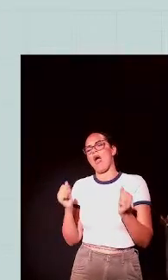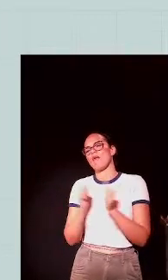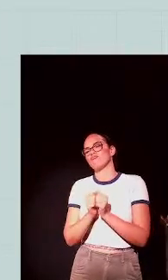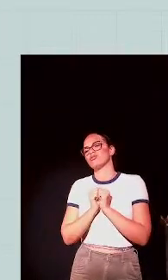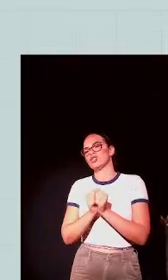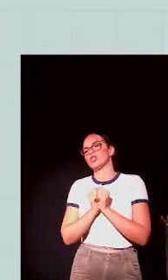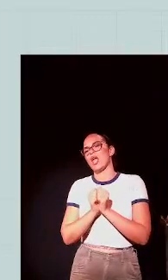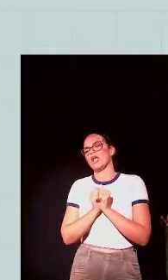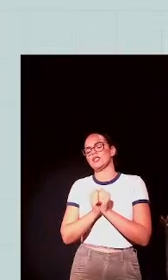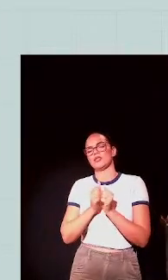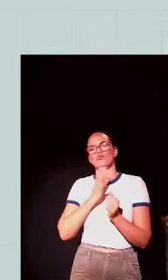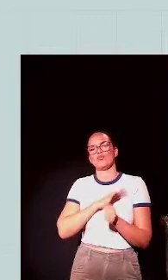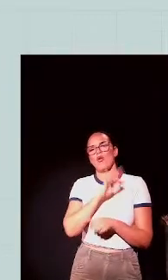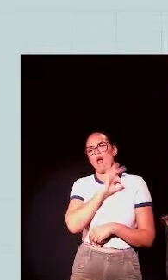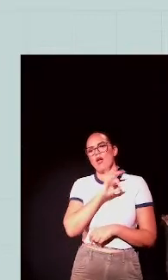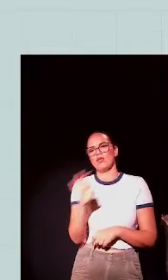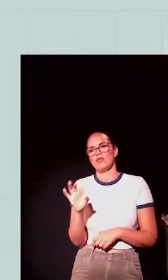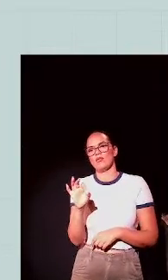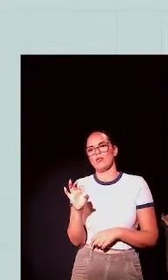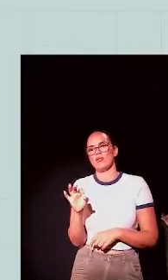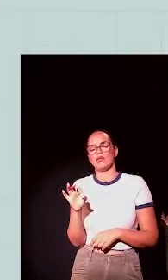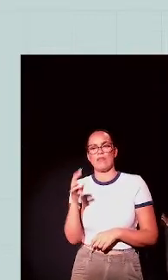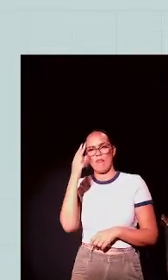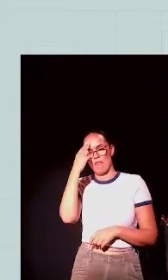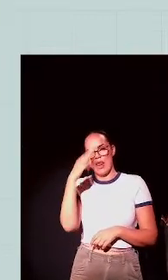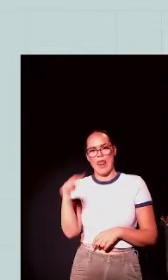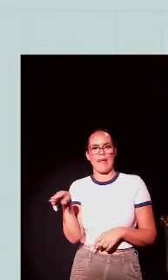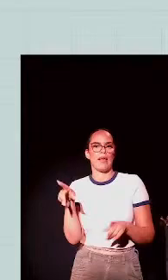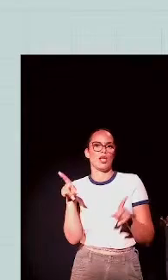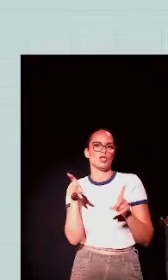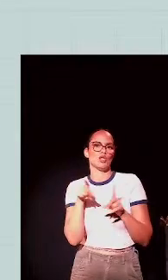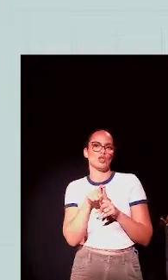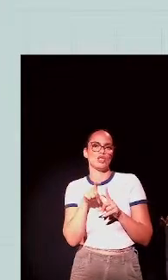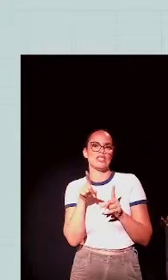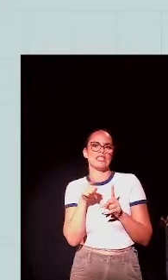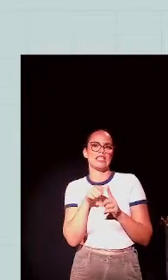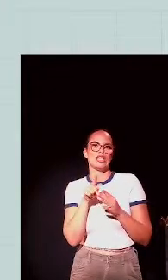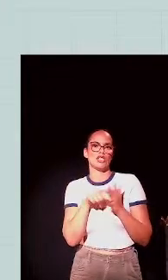of those. Sure. My name is Dujan. I am